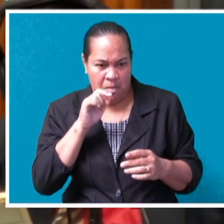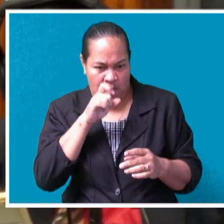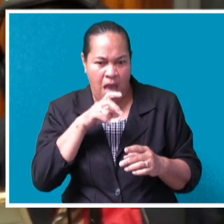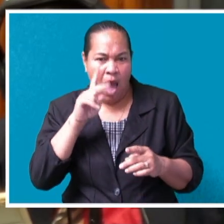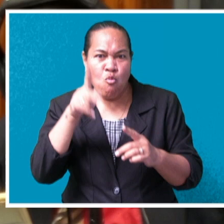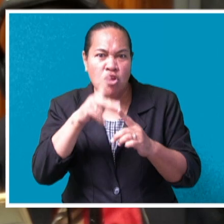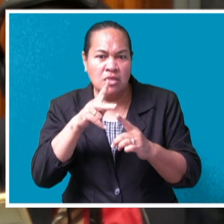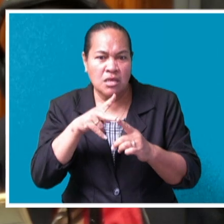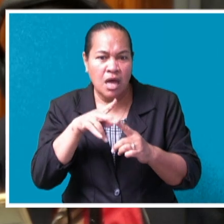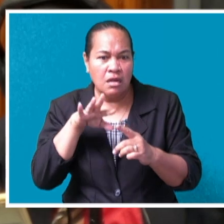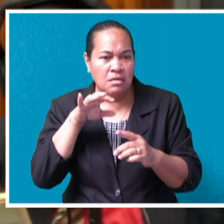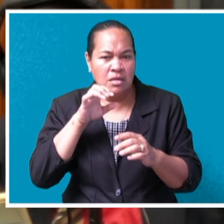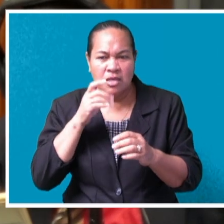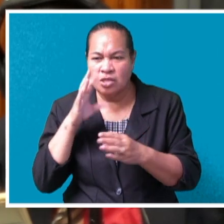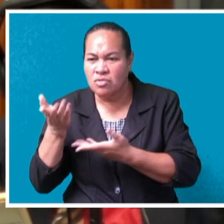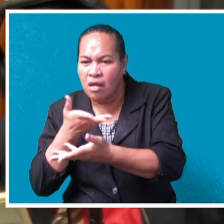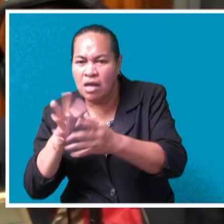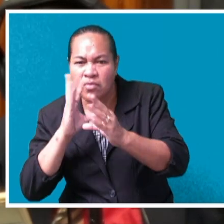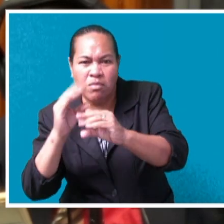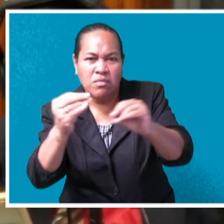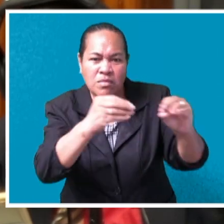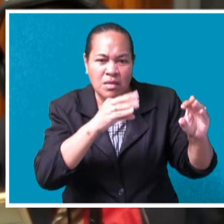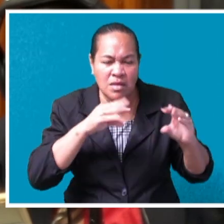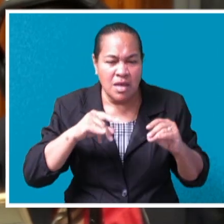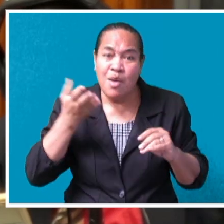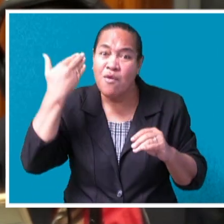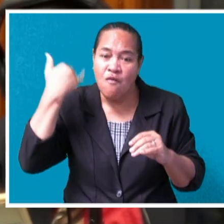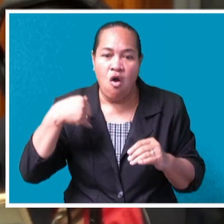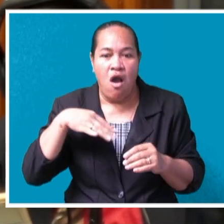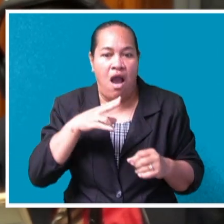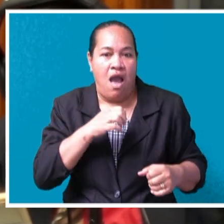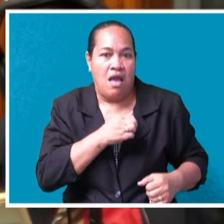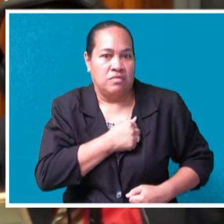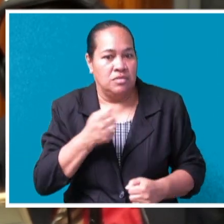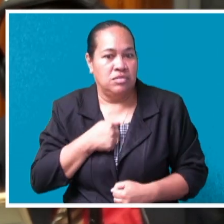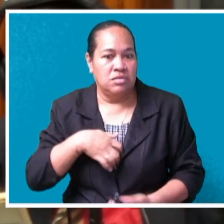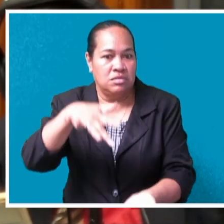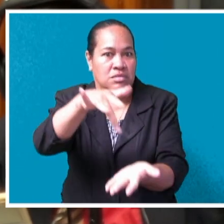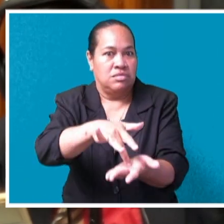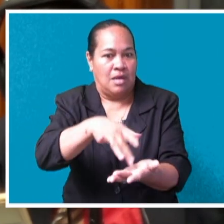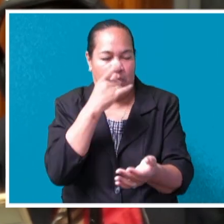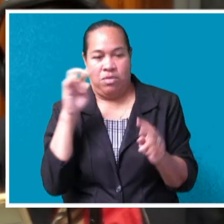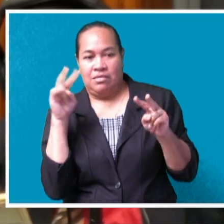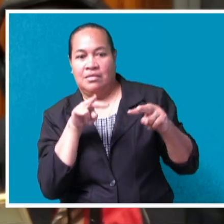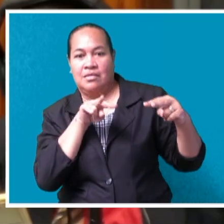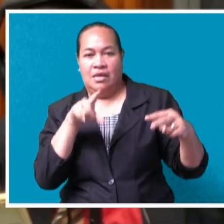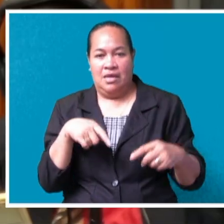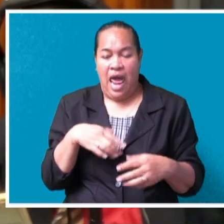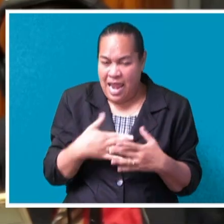debate. Much of that, now that is no longer the case. I know the commander asked me once and said, oh, we appear to